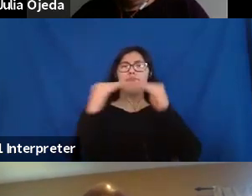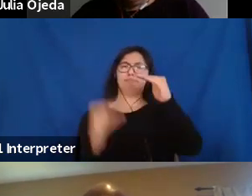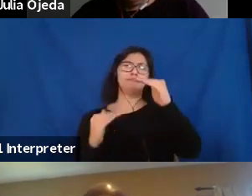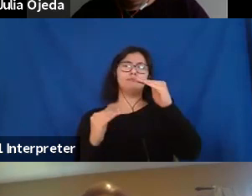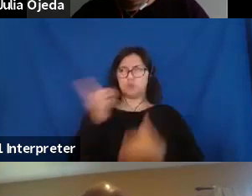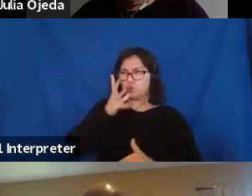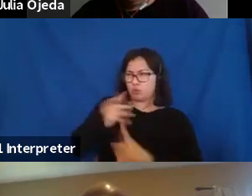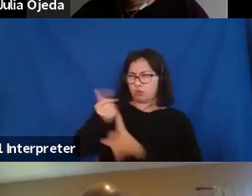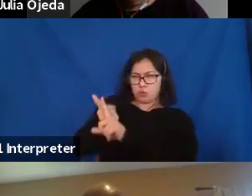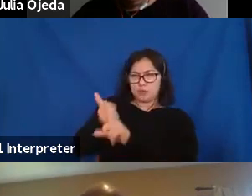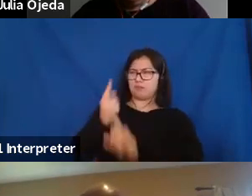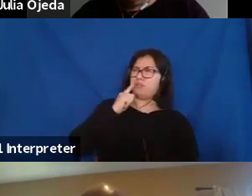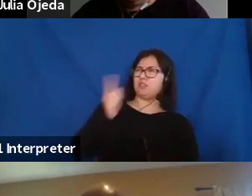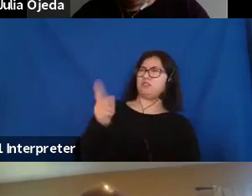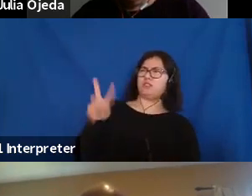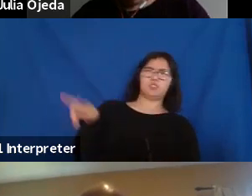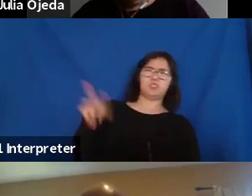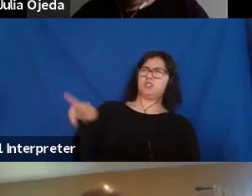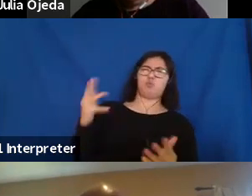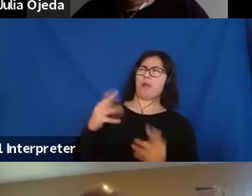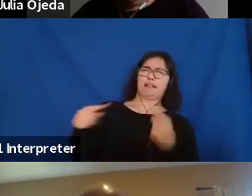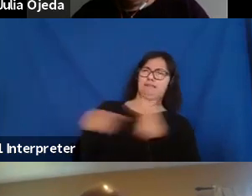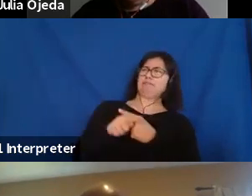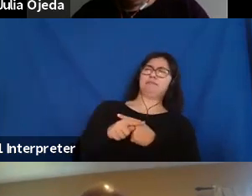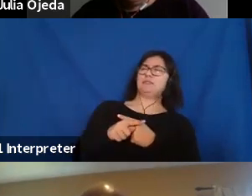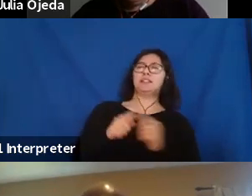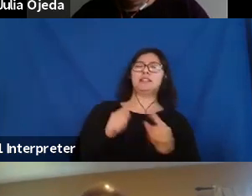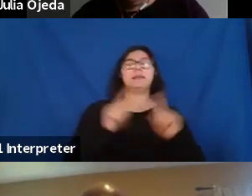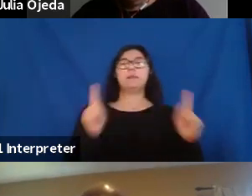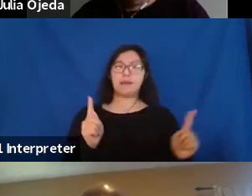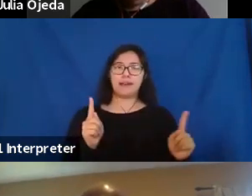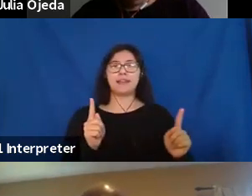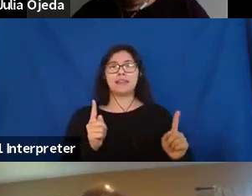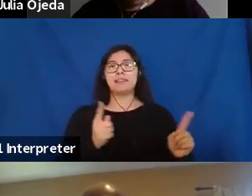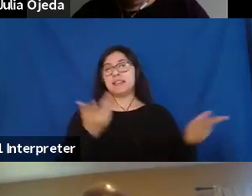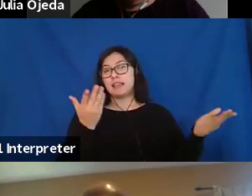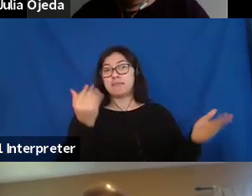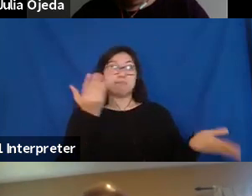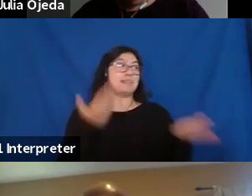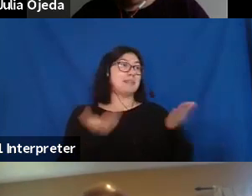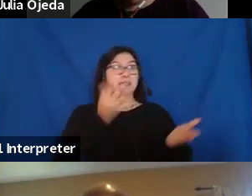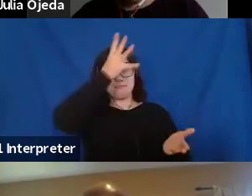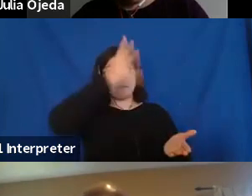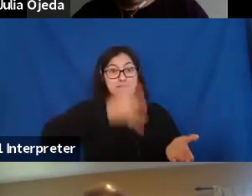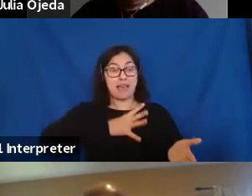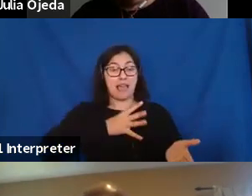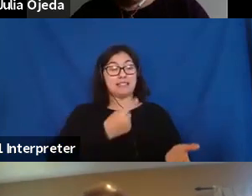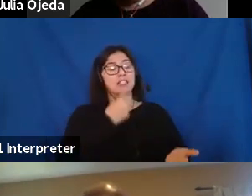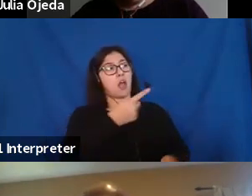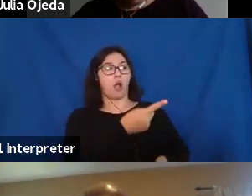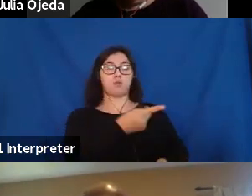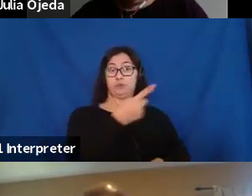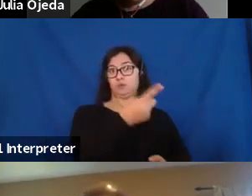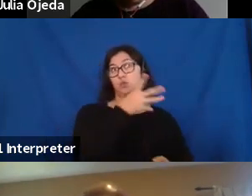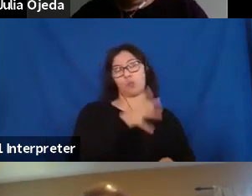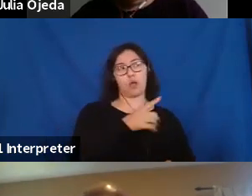And then people can sort of say, well, I'm just going to follow that person of that social identity group. Amy's a woman. Why shouldn't we listen to Amy